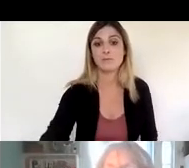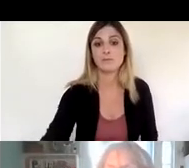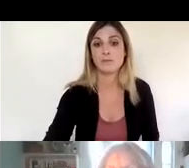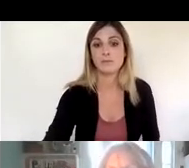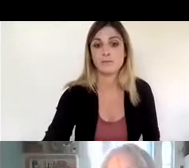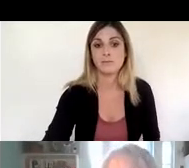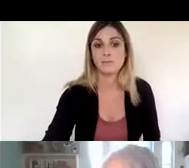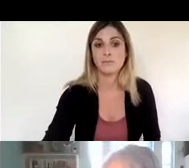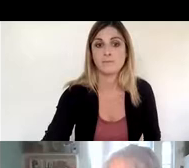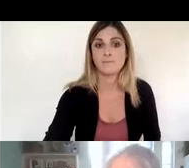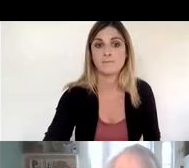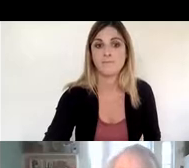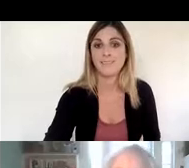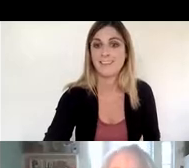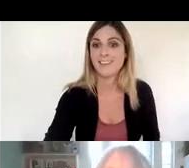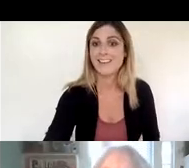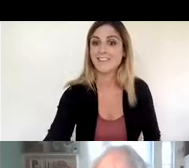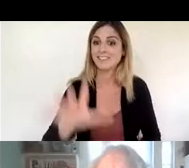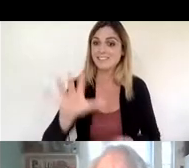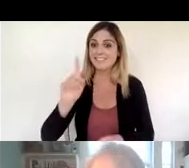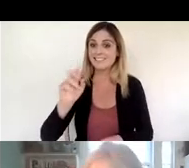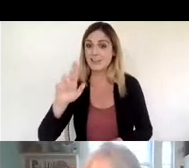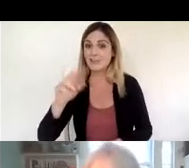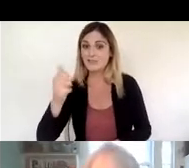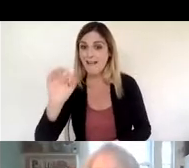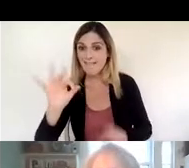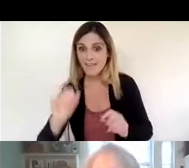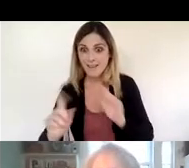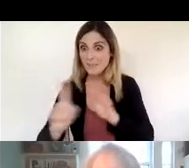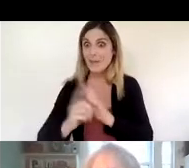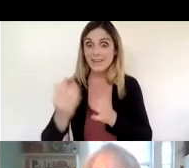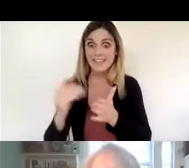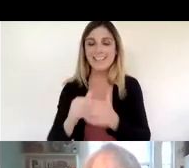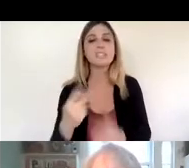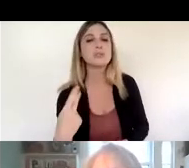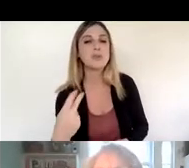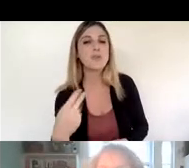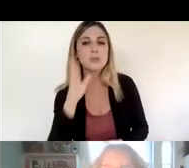Dr. Graff, you've reappeared. So we're going to, Dr. Graff and I are going to be